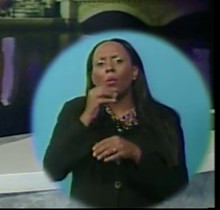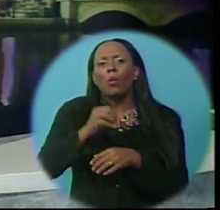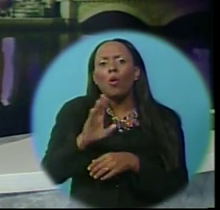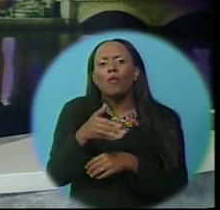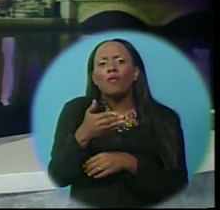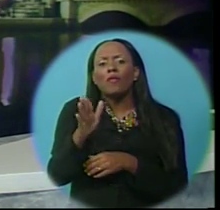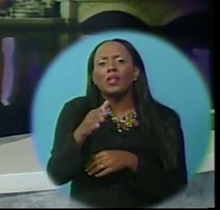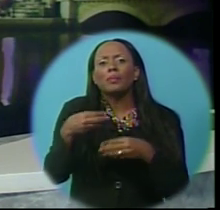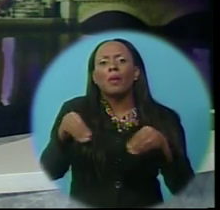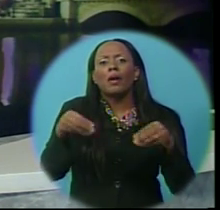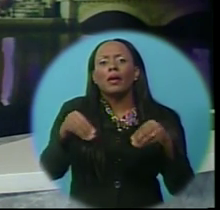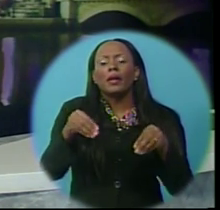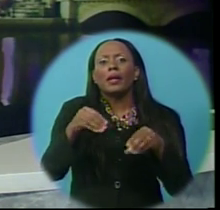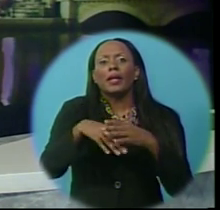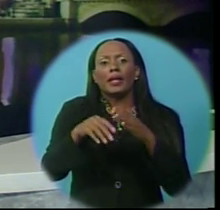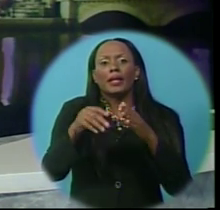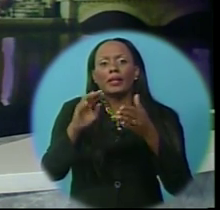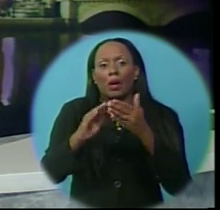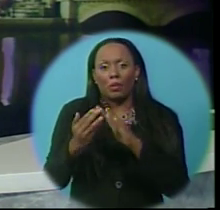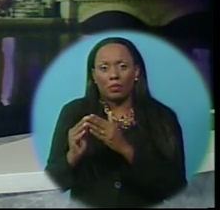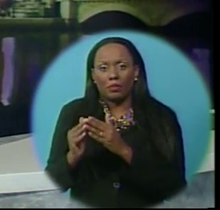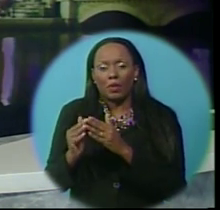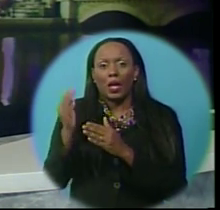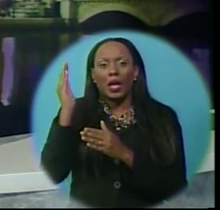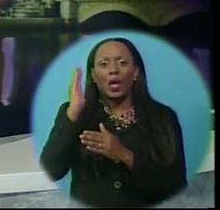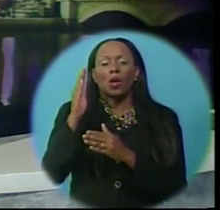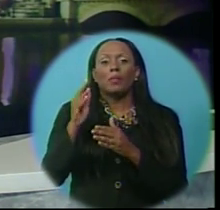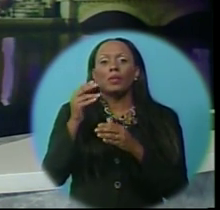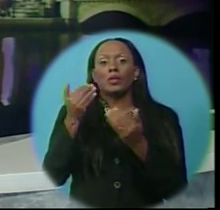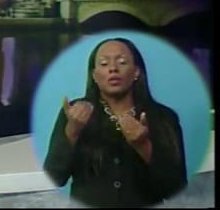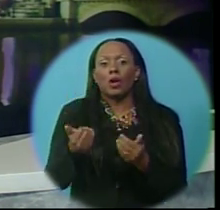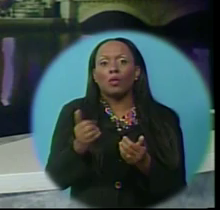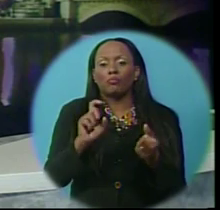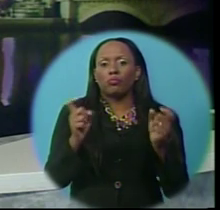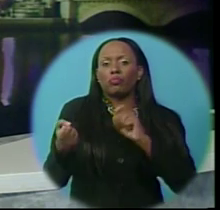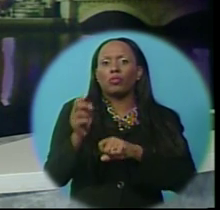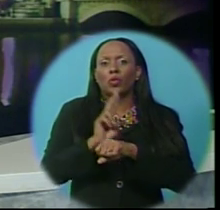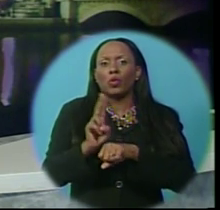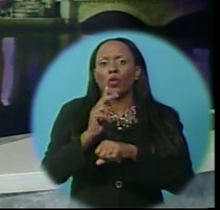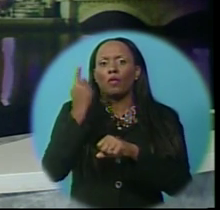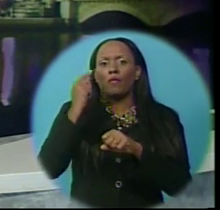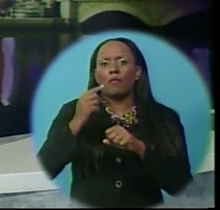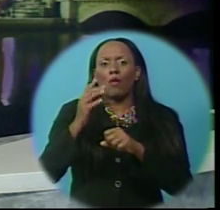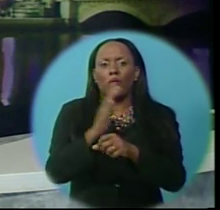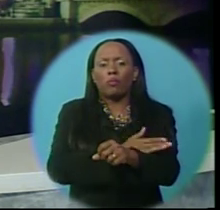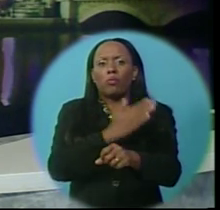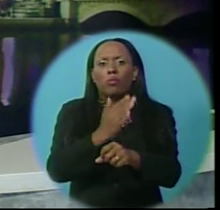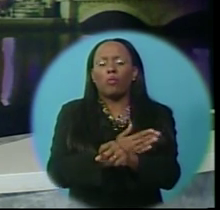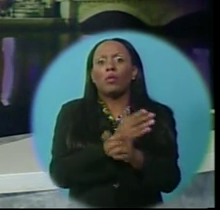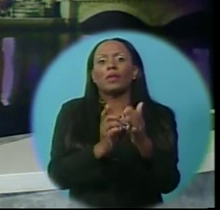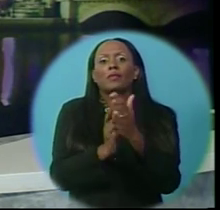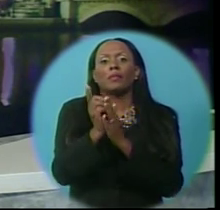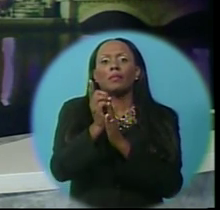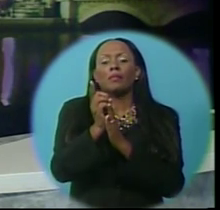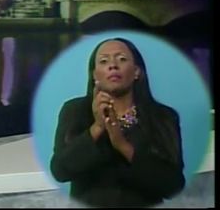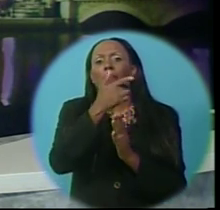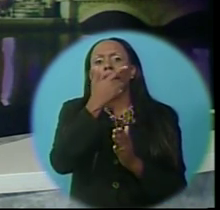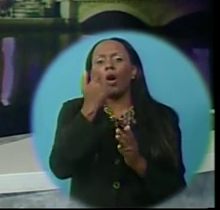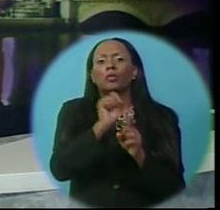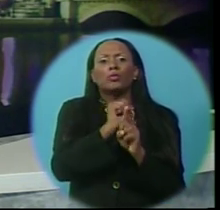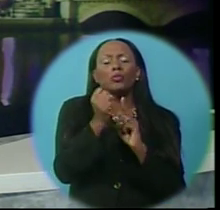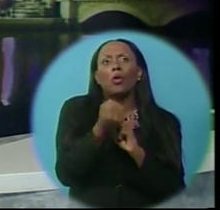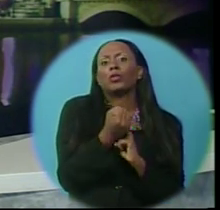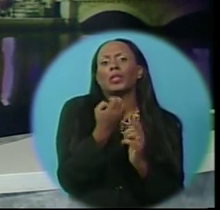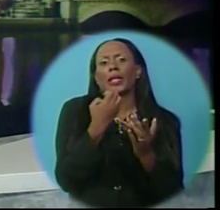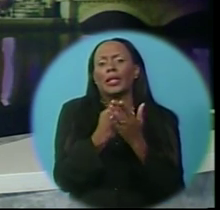for tourism-related development. Mr. Kelman says this shows that government is keeping pace with the social and economic changes that are taking